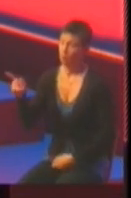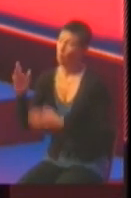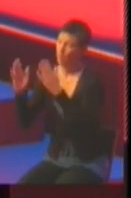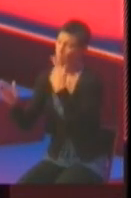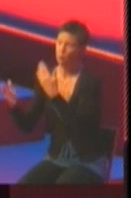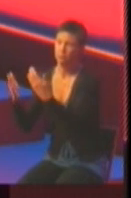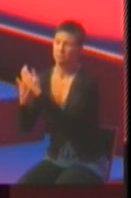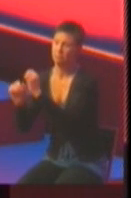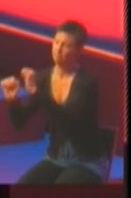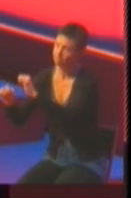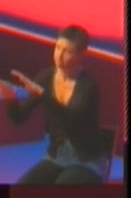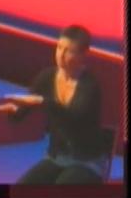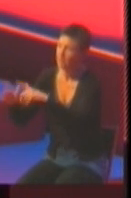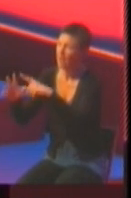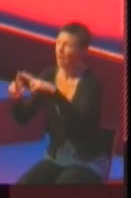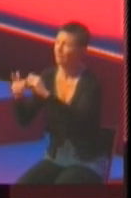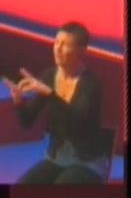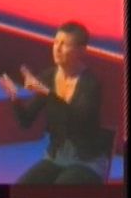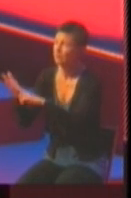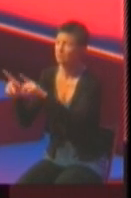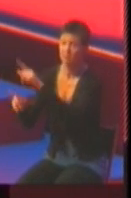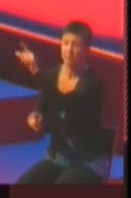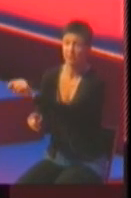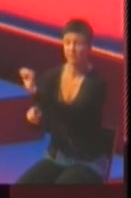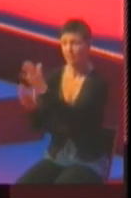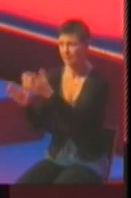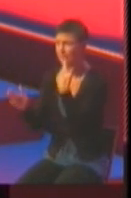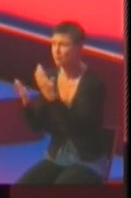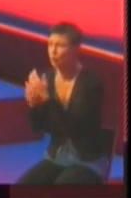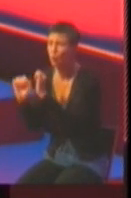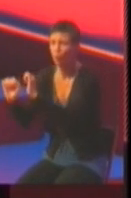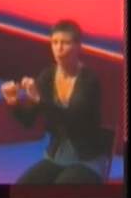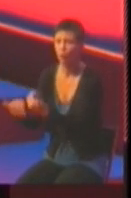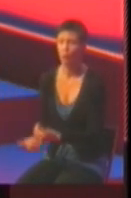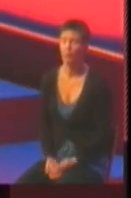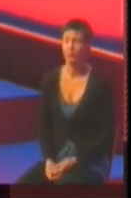to be secure. Pakistan needs to be secure.